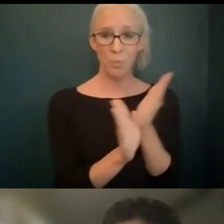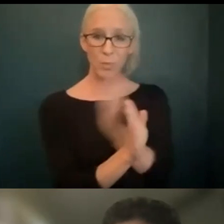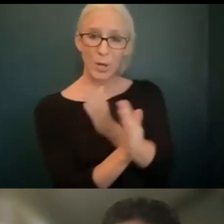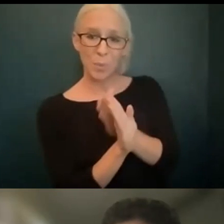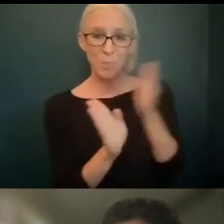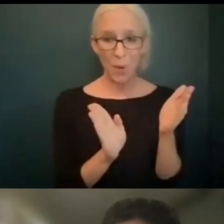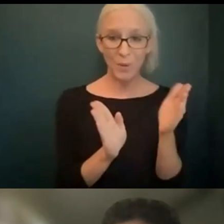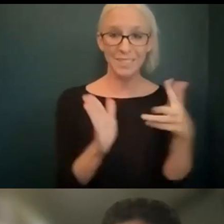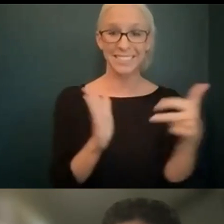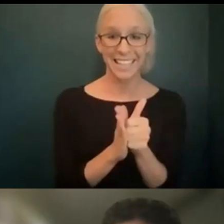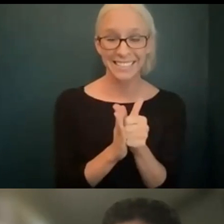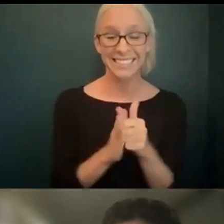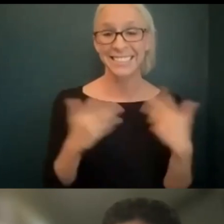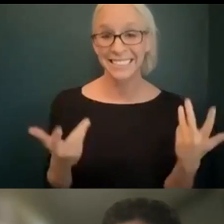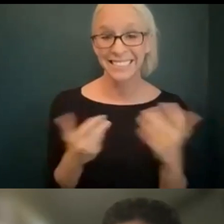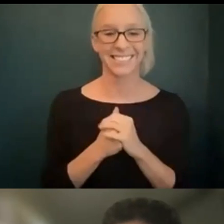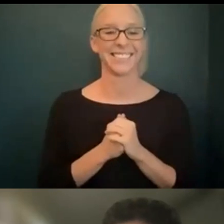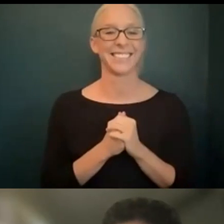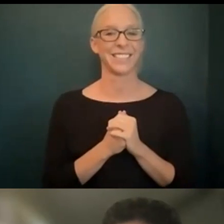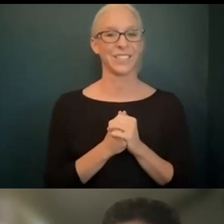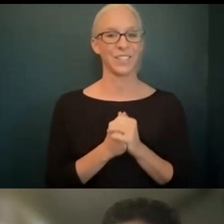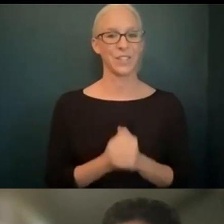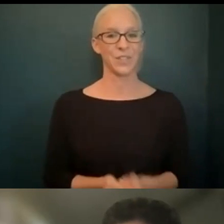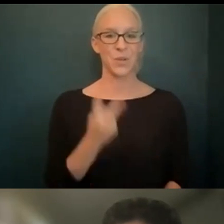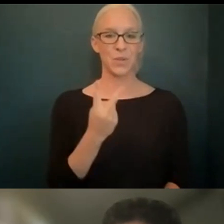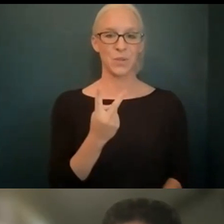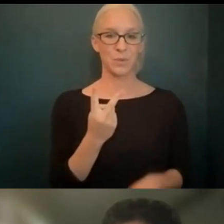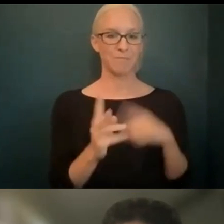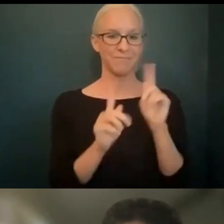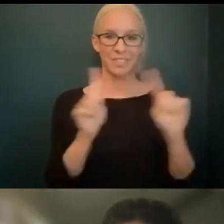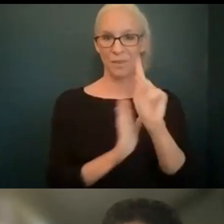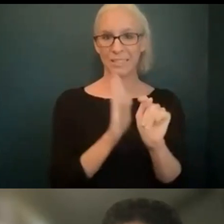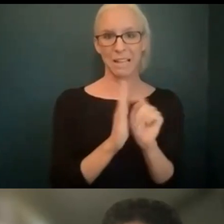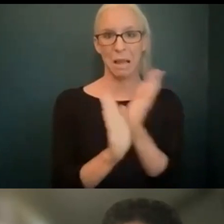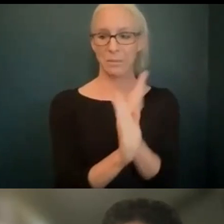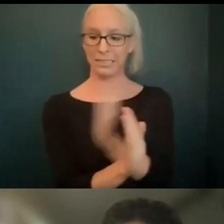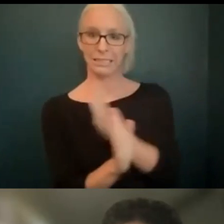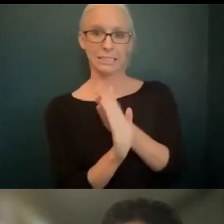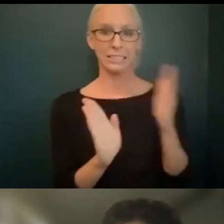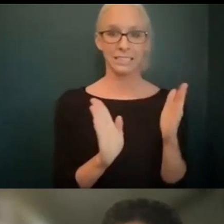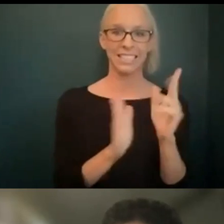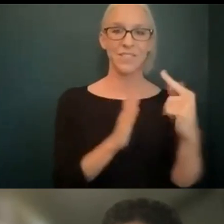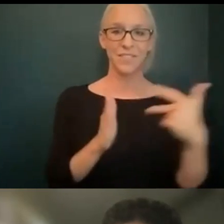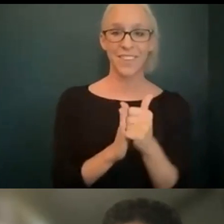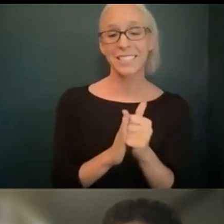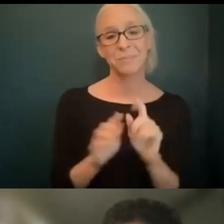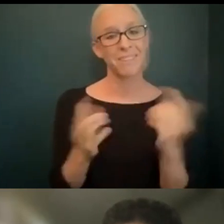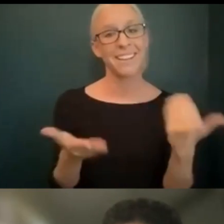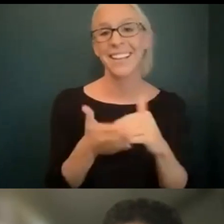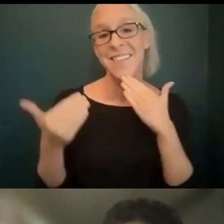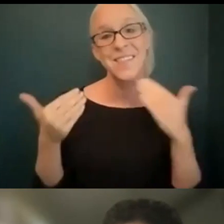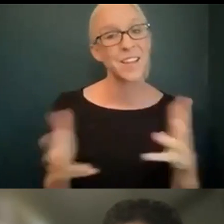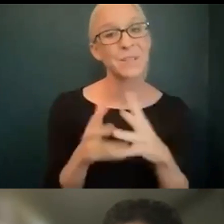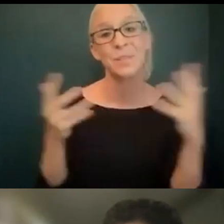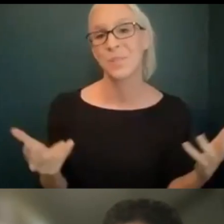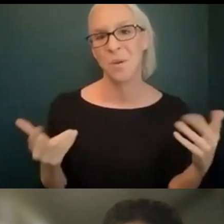rollout, but it's two different things. But I start to, but again, thank you for doing this. I know